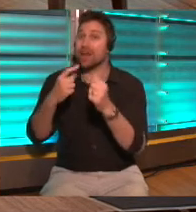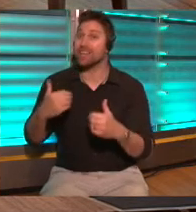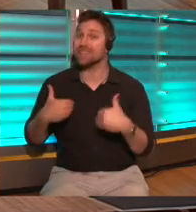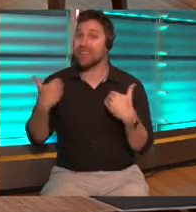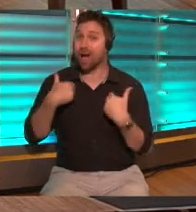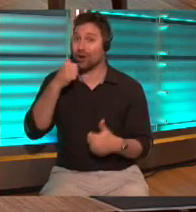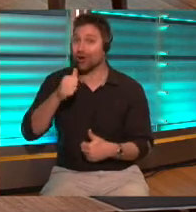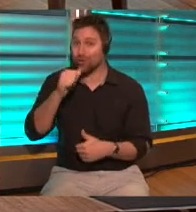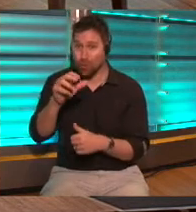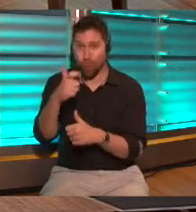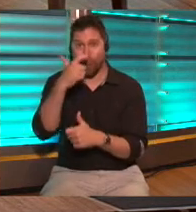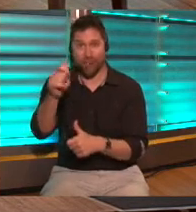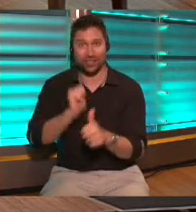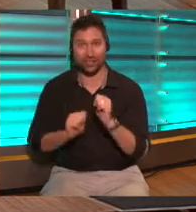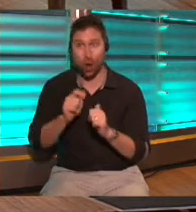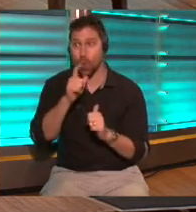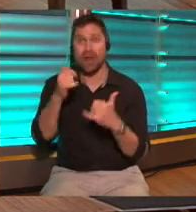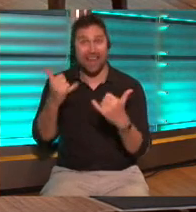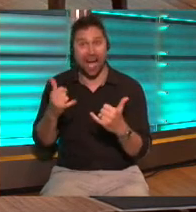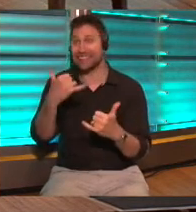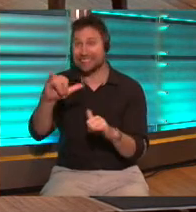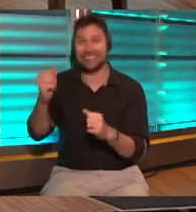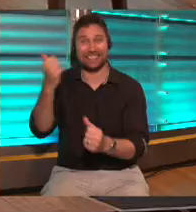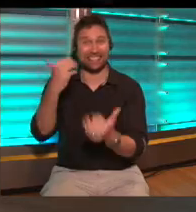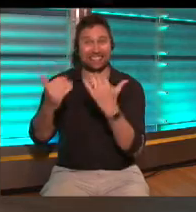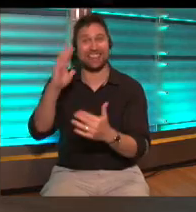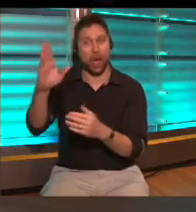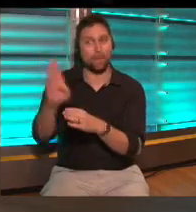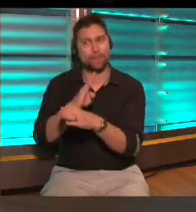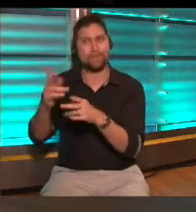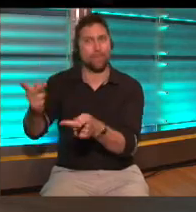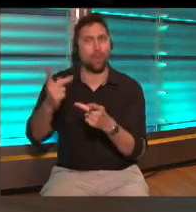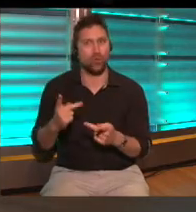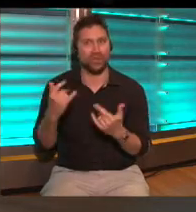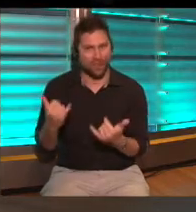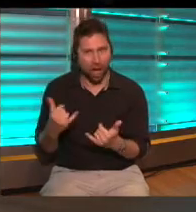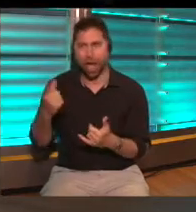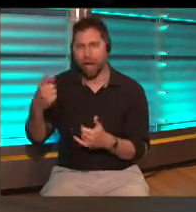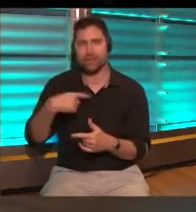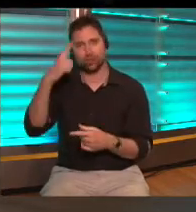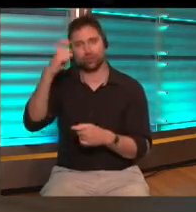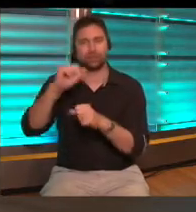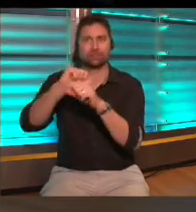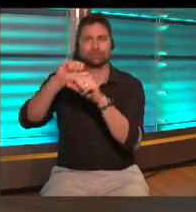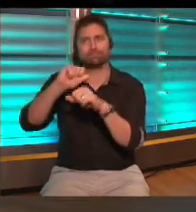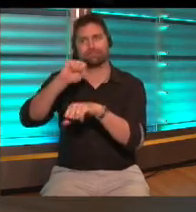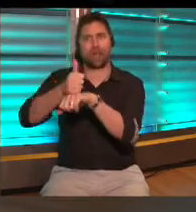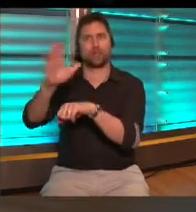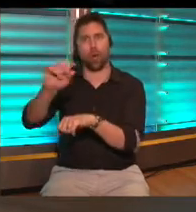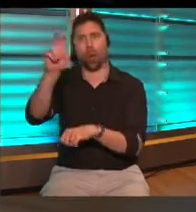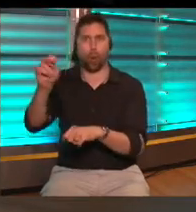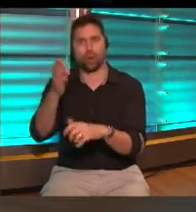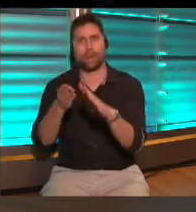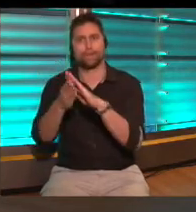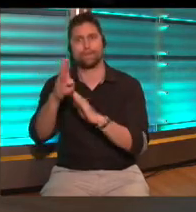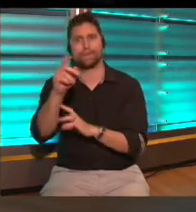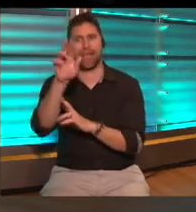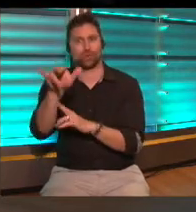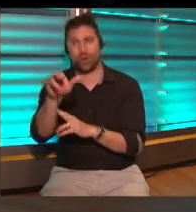show and who still send us their business proposals now, who have dreams of opening their own bakeries or whatever business.